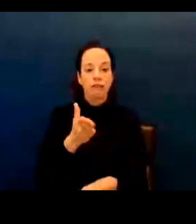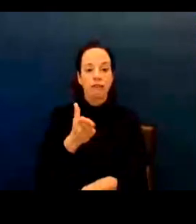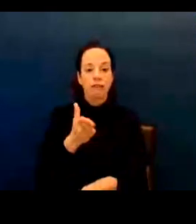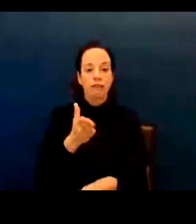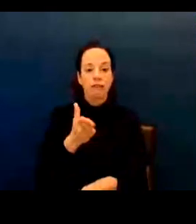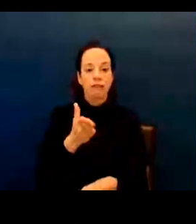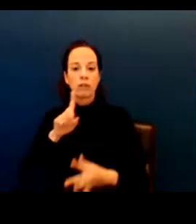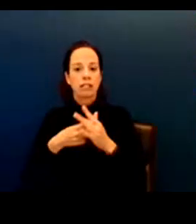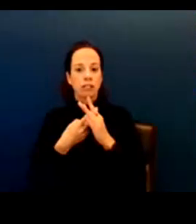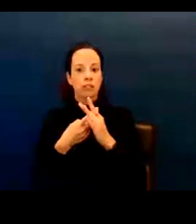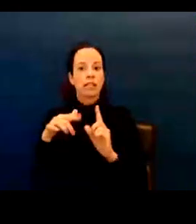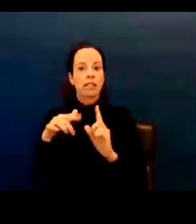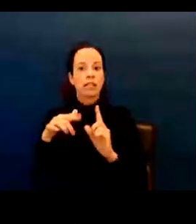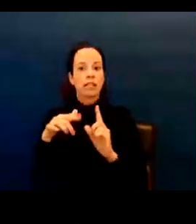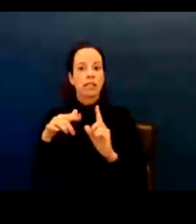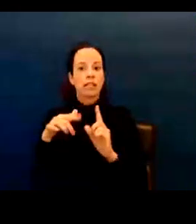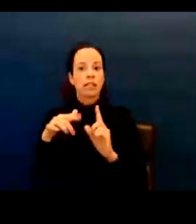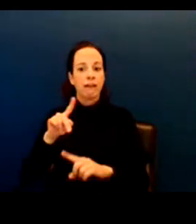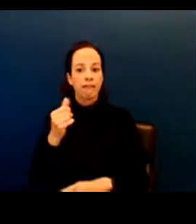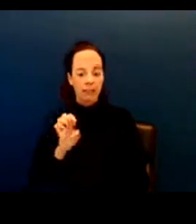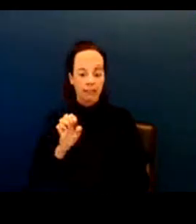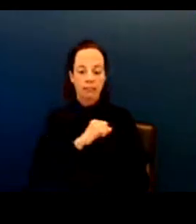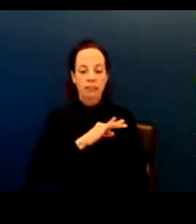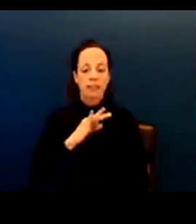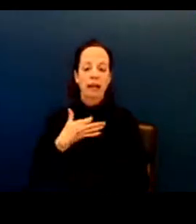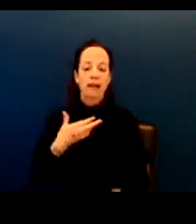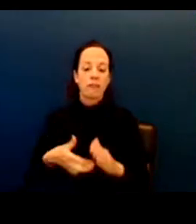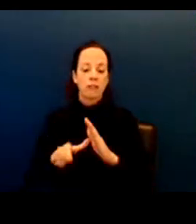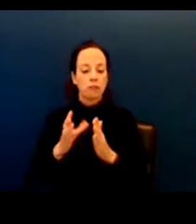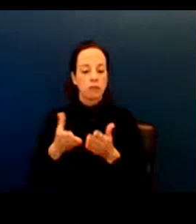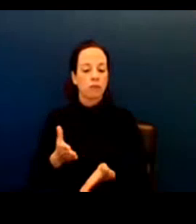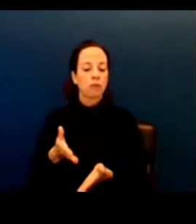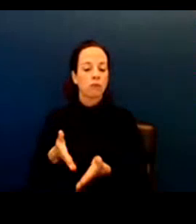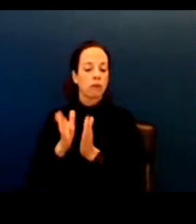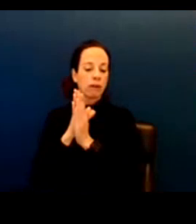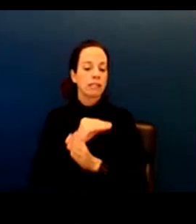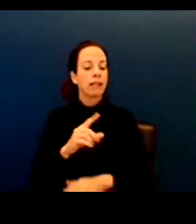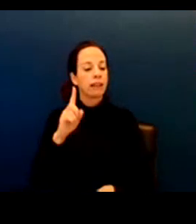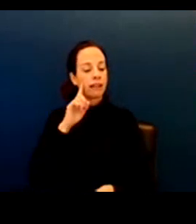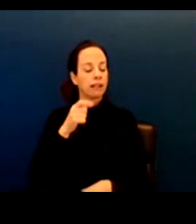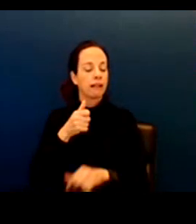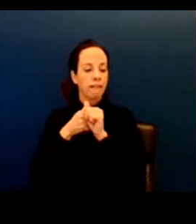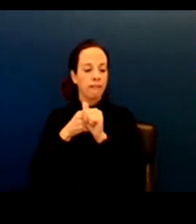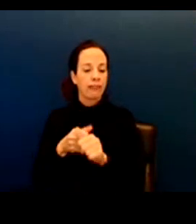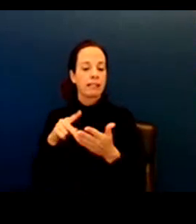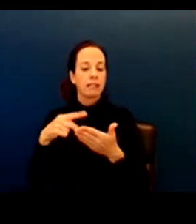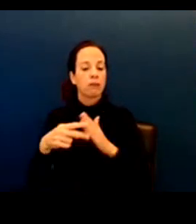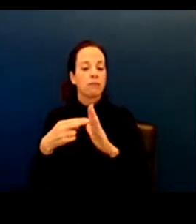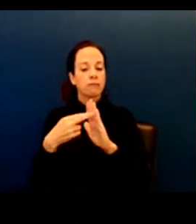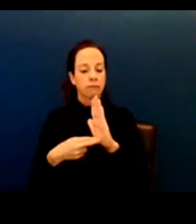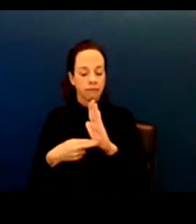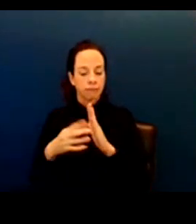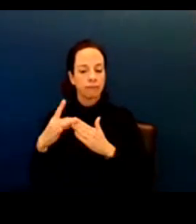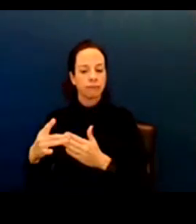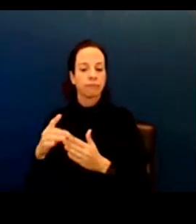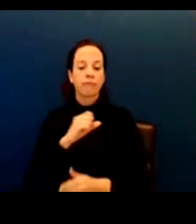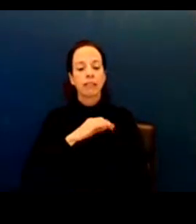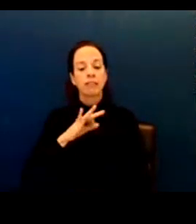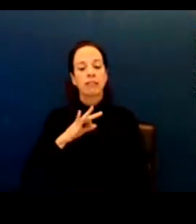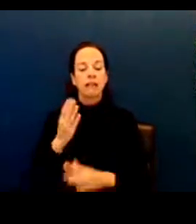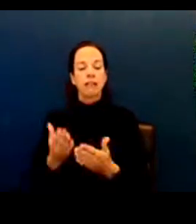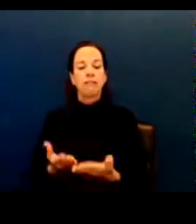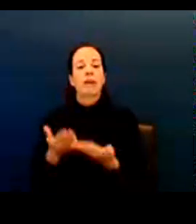initiate the environmental phase. Staff has reviewed this request and finds it consistent with the program's guidelines. Staff recommends approval of